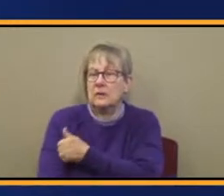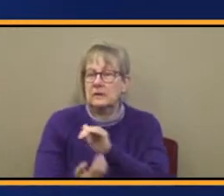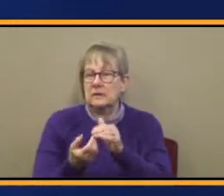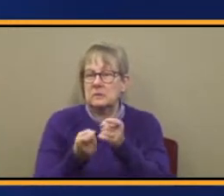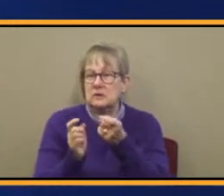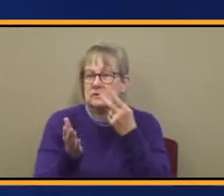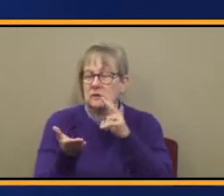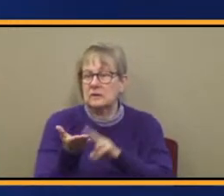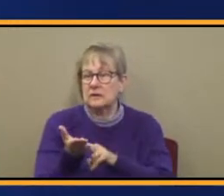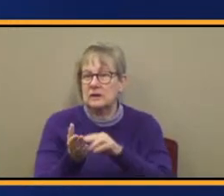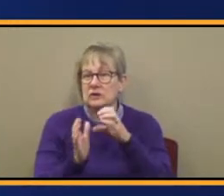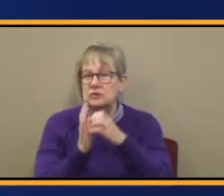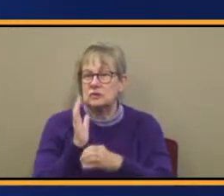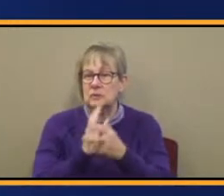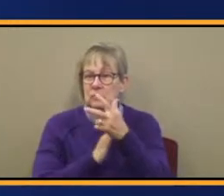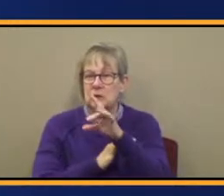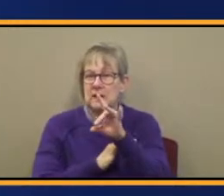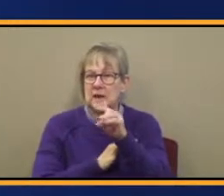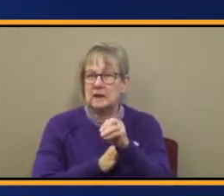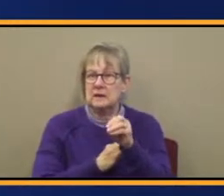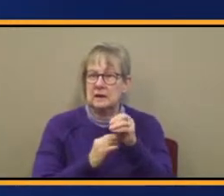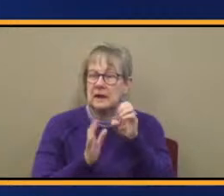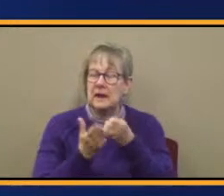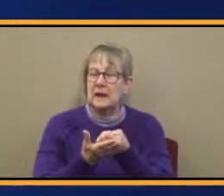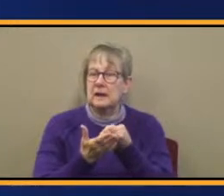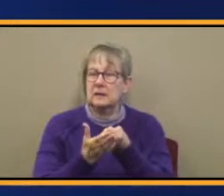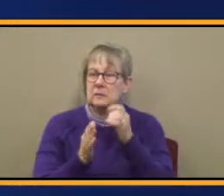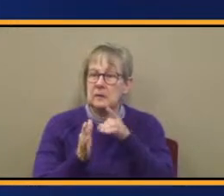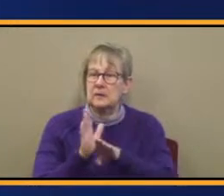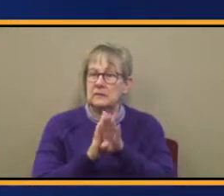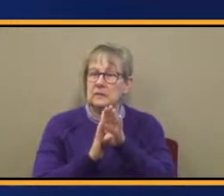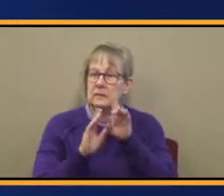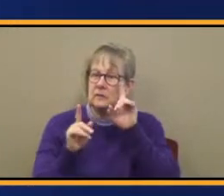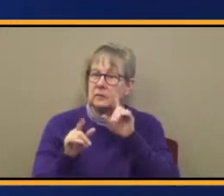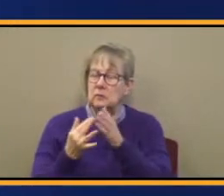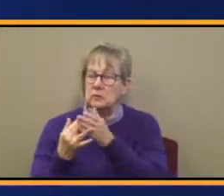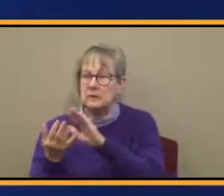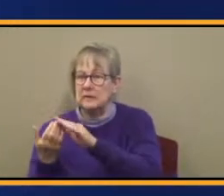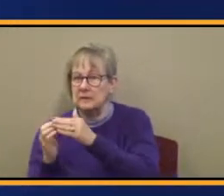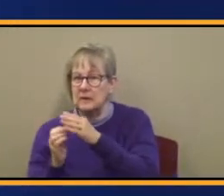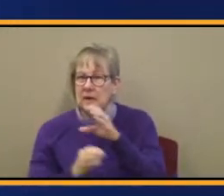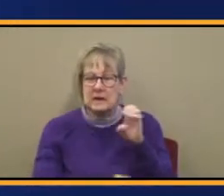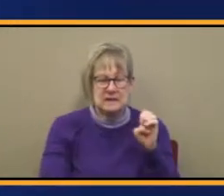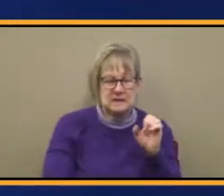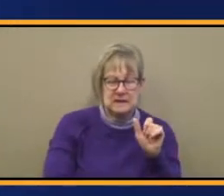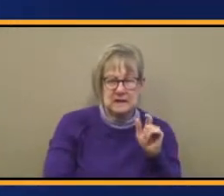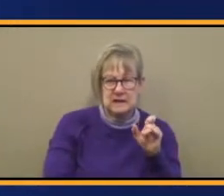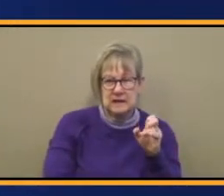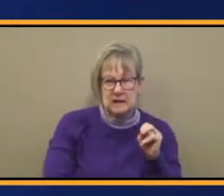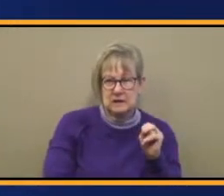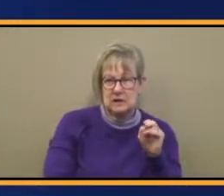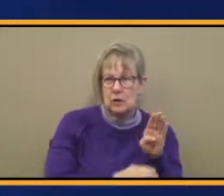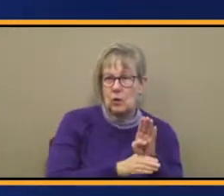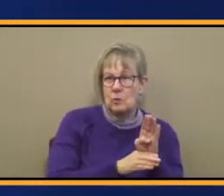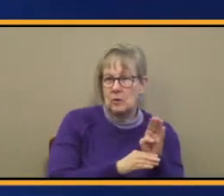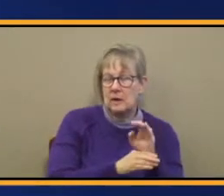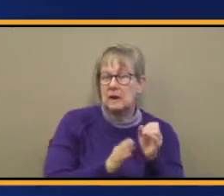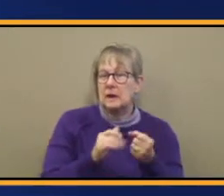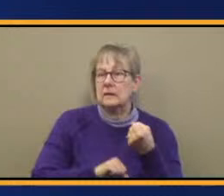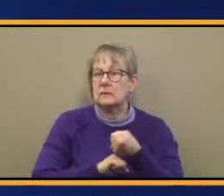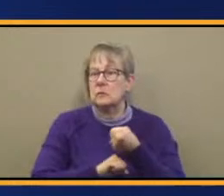to sign a Chapter 380 economic development agreement between the city and Eaton Corporation in support of a